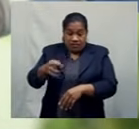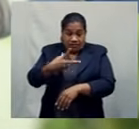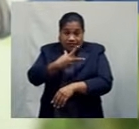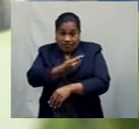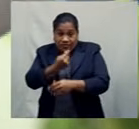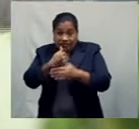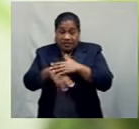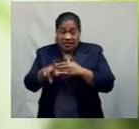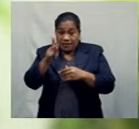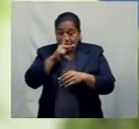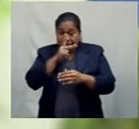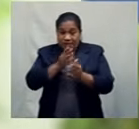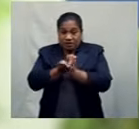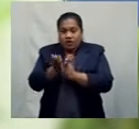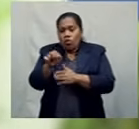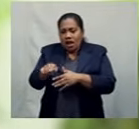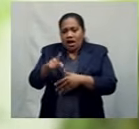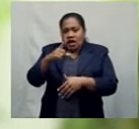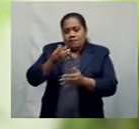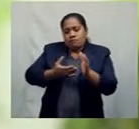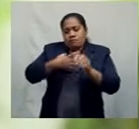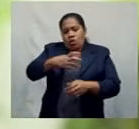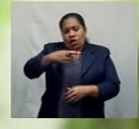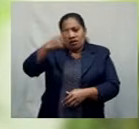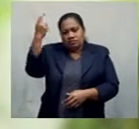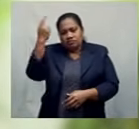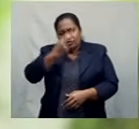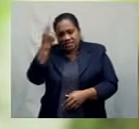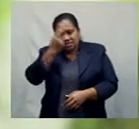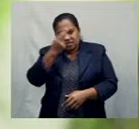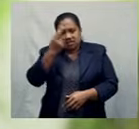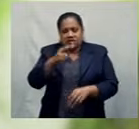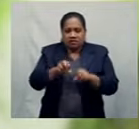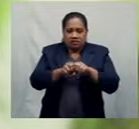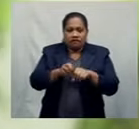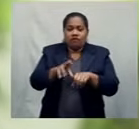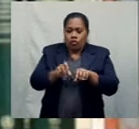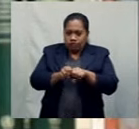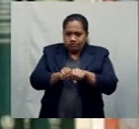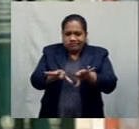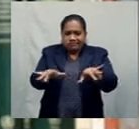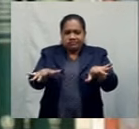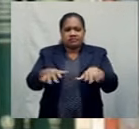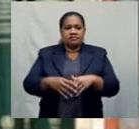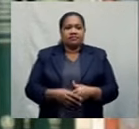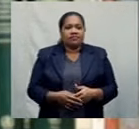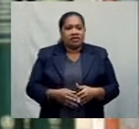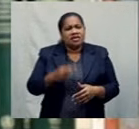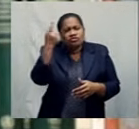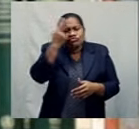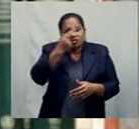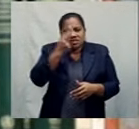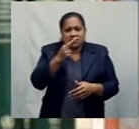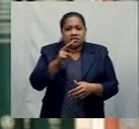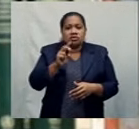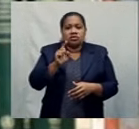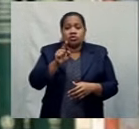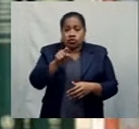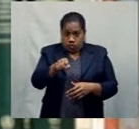service greatly increases the risk of transmission. If you're not vaccinated, that's increasing the risk to you in terms of